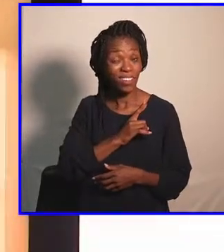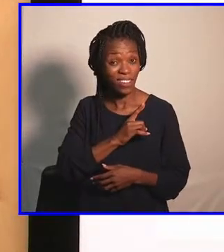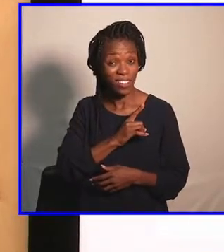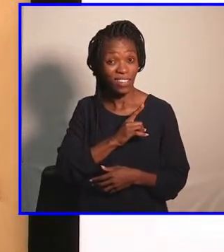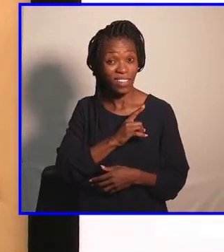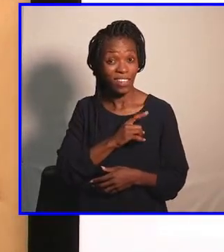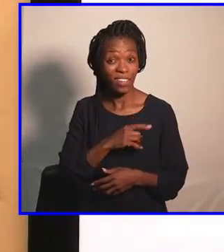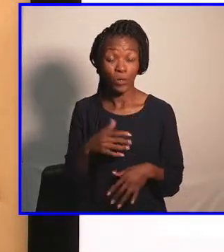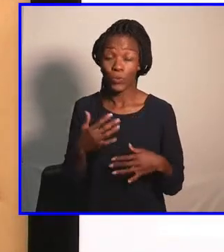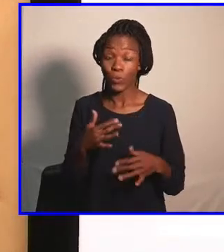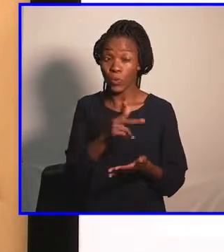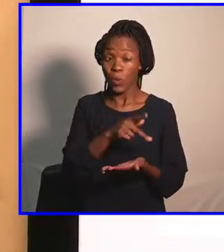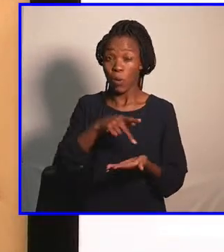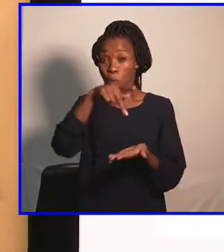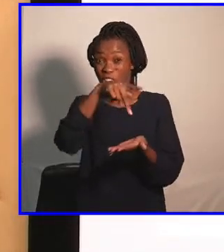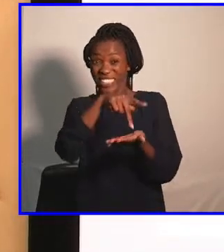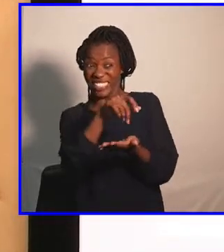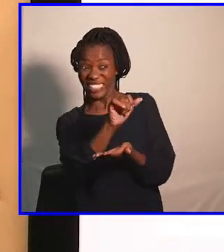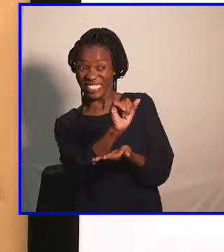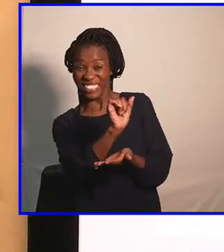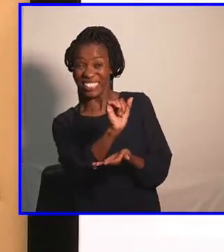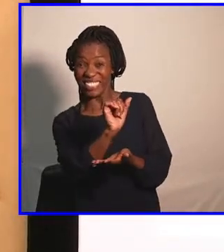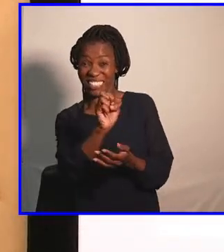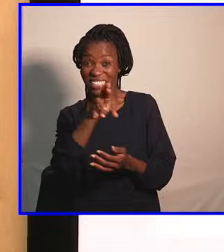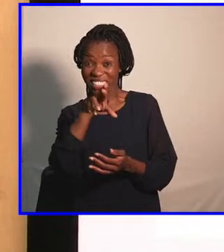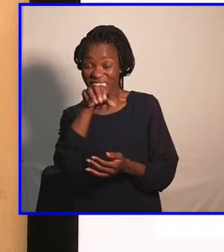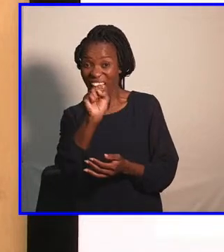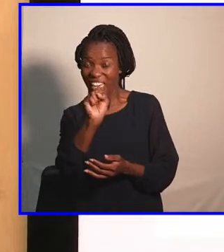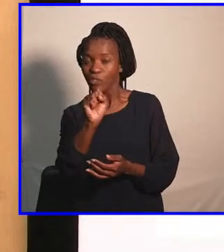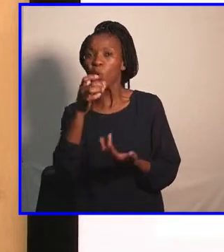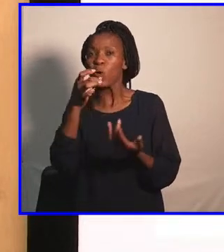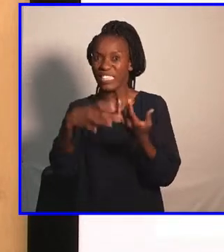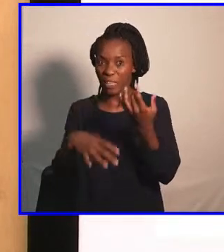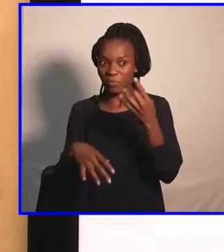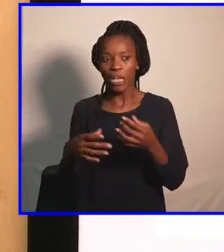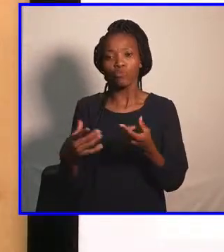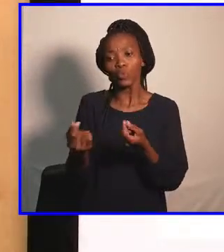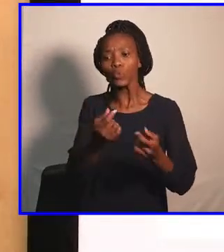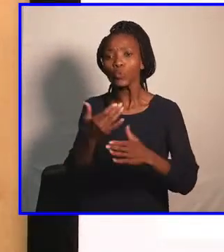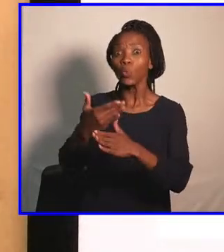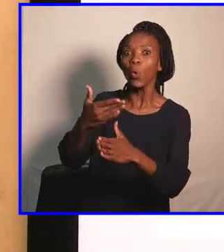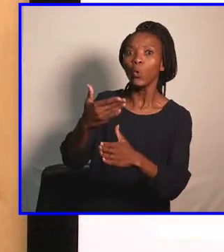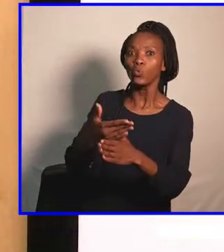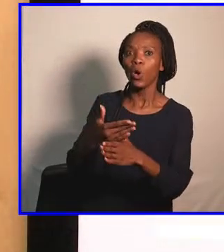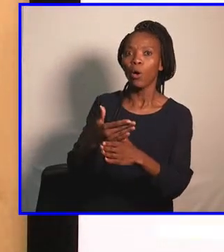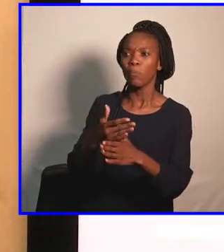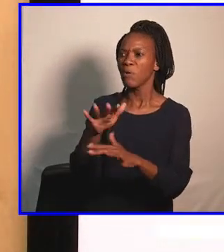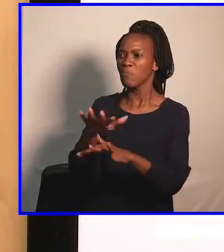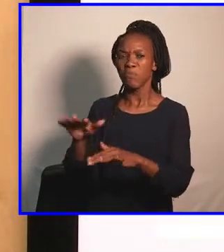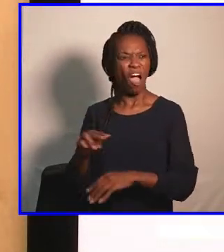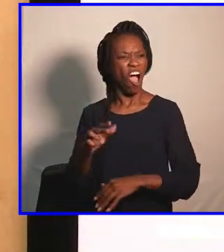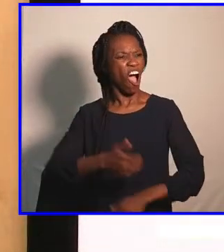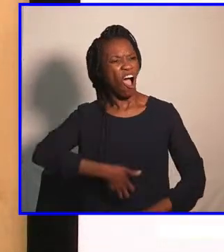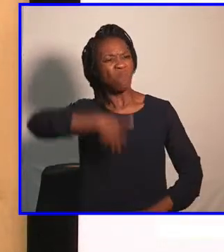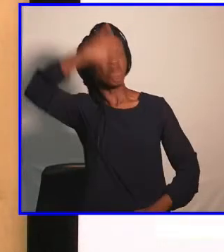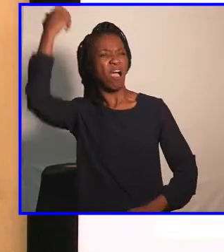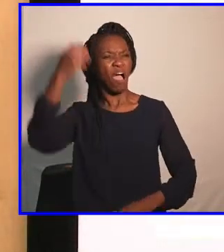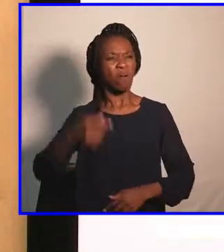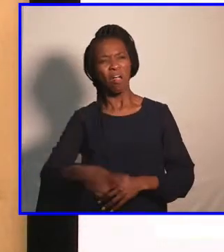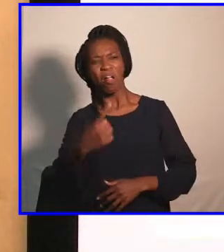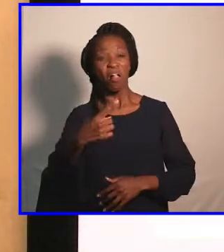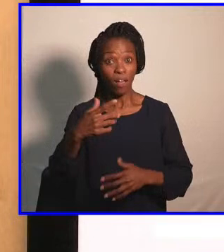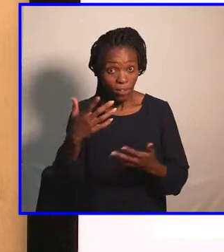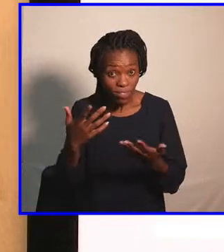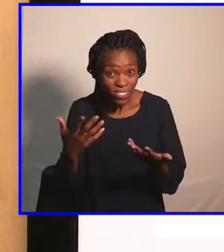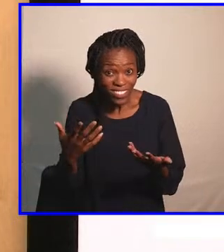a position where sometimes what you do angers other people. And as I